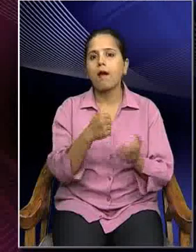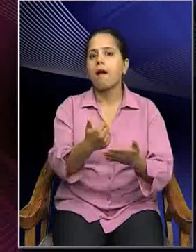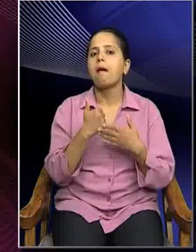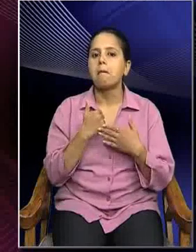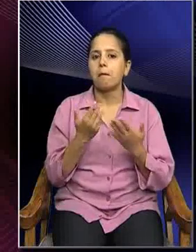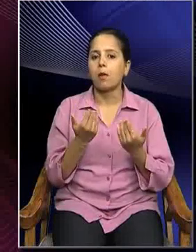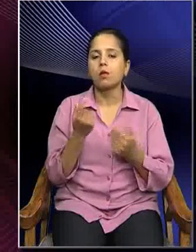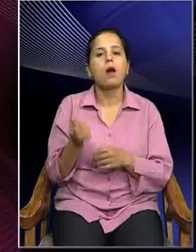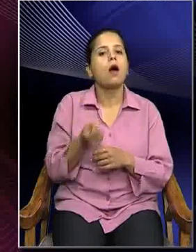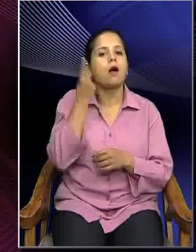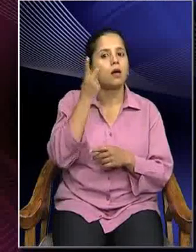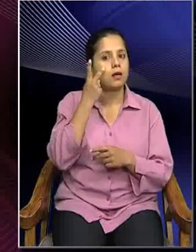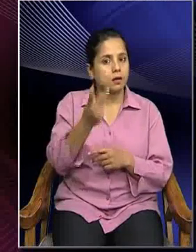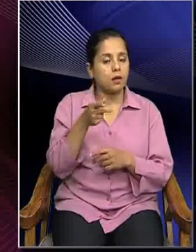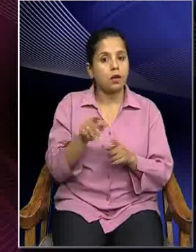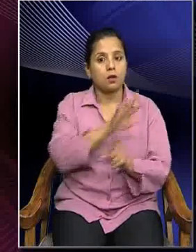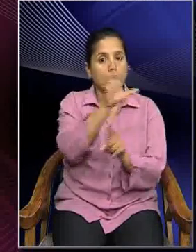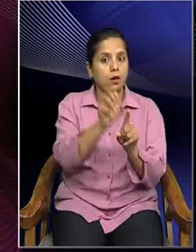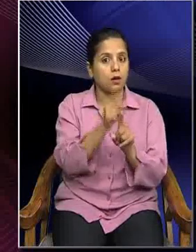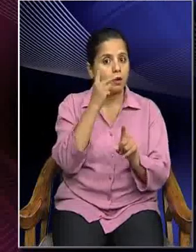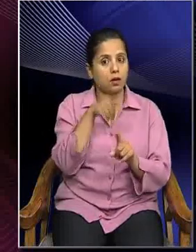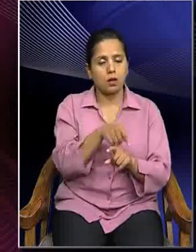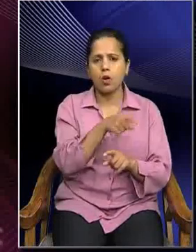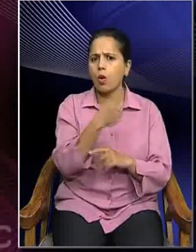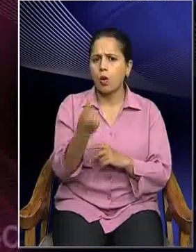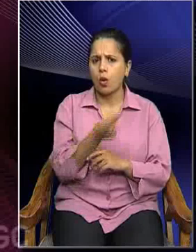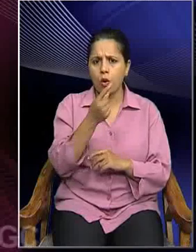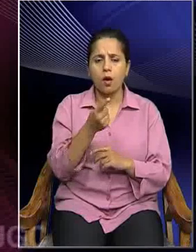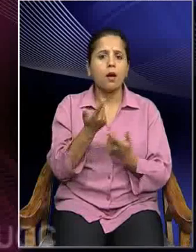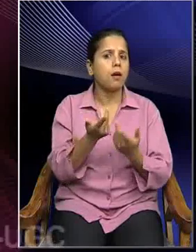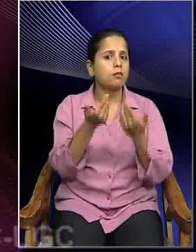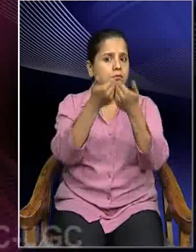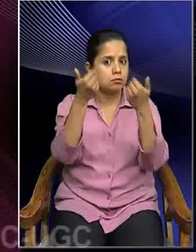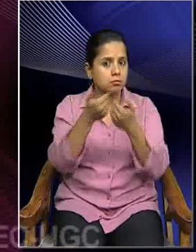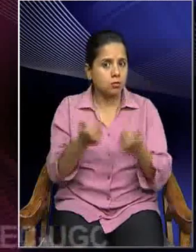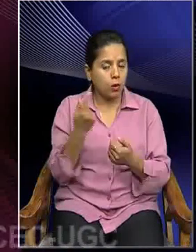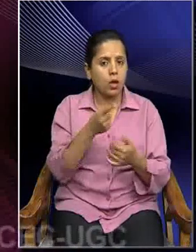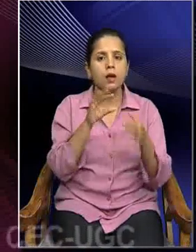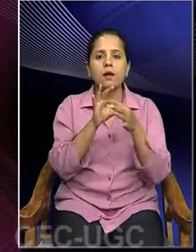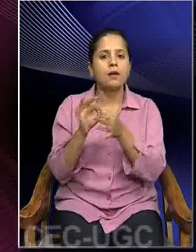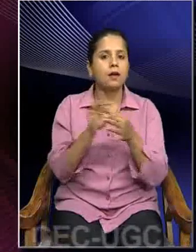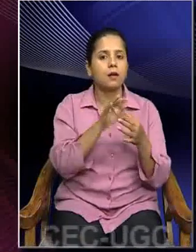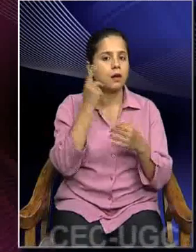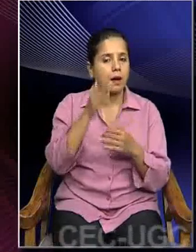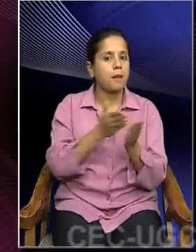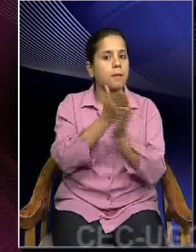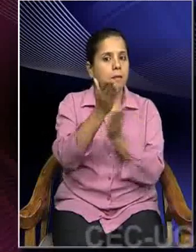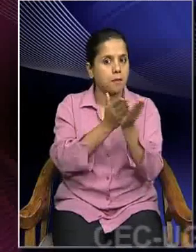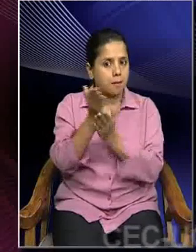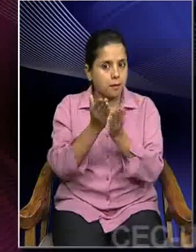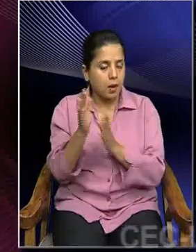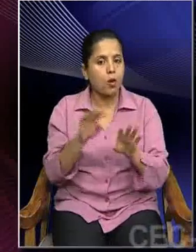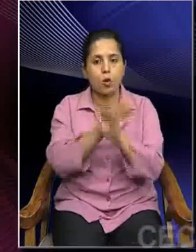to understand that culture is not only parts, it's kind of a relation between the parts and